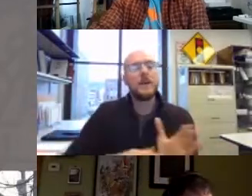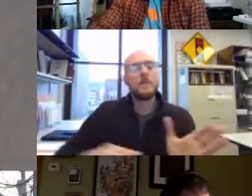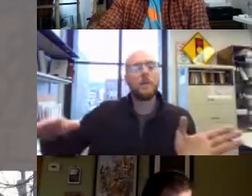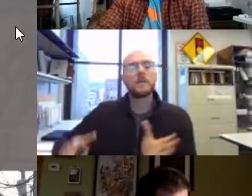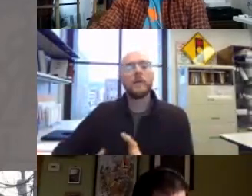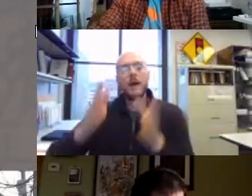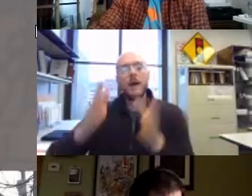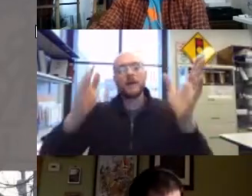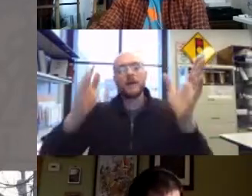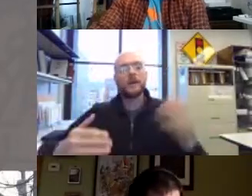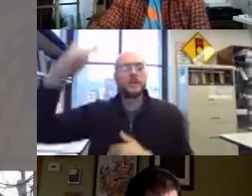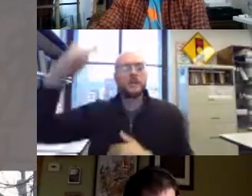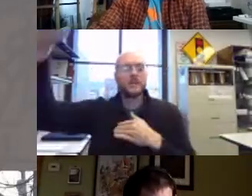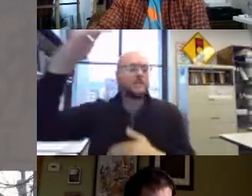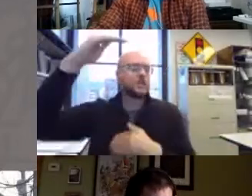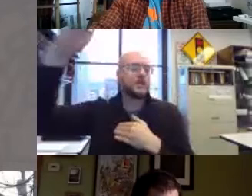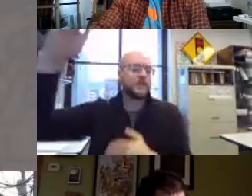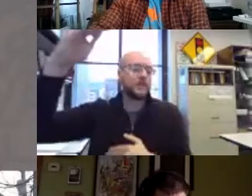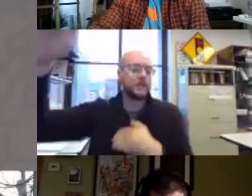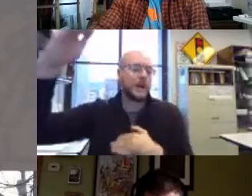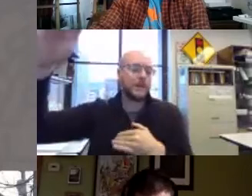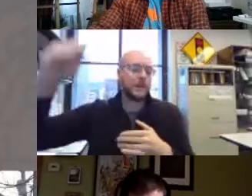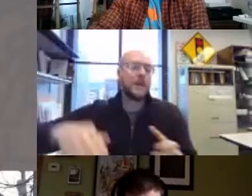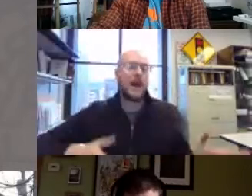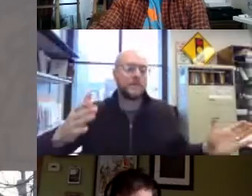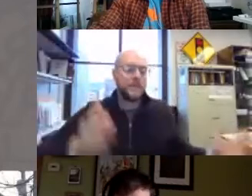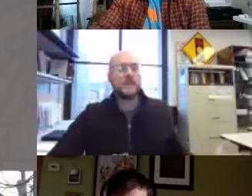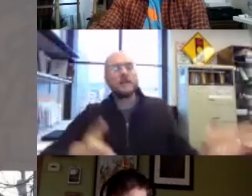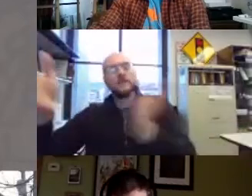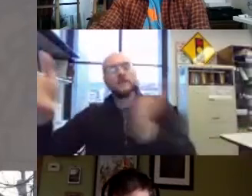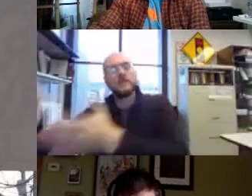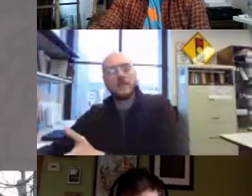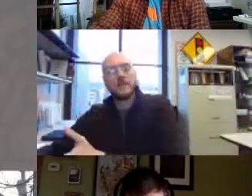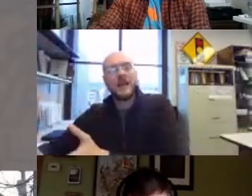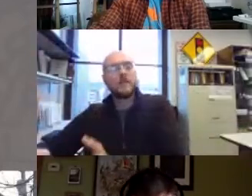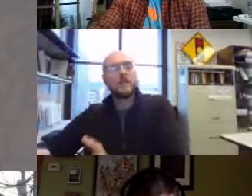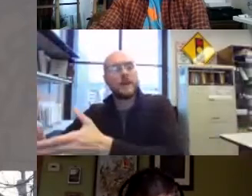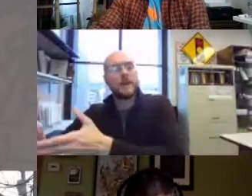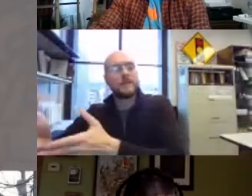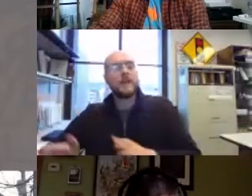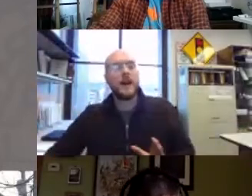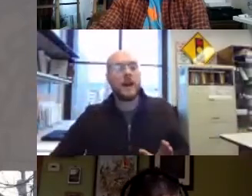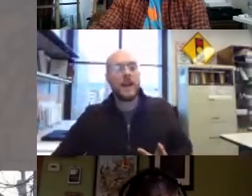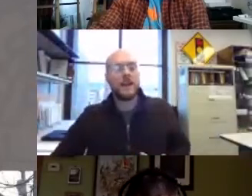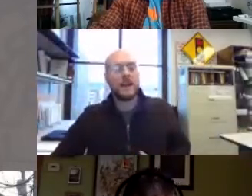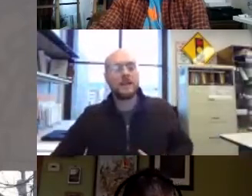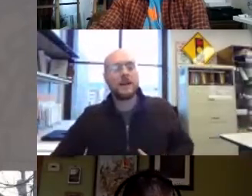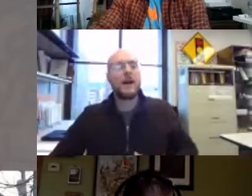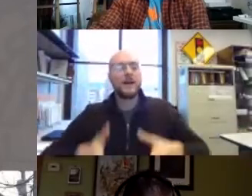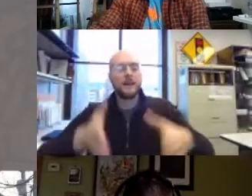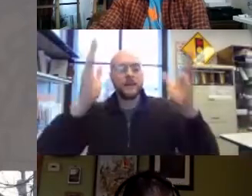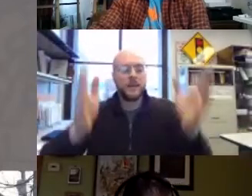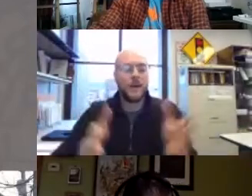effective. But when you're going uphill and your speed is much different than the driver, getting the cyclist out of the way